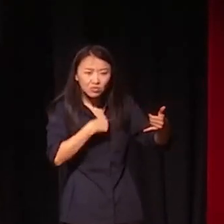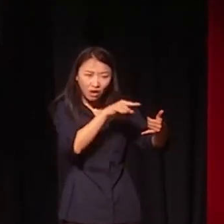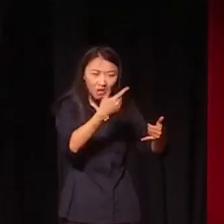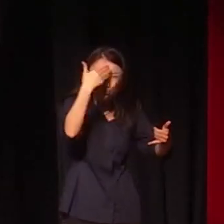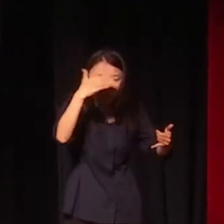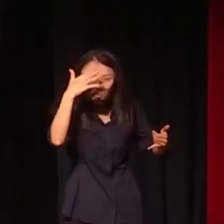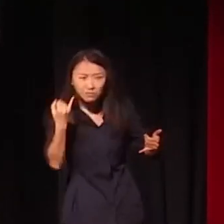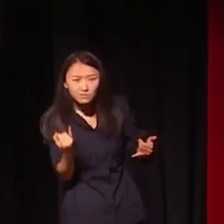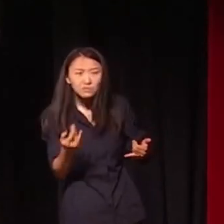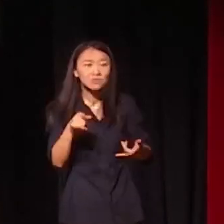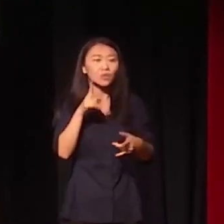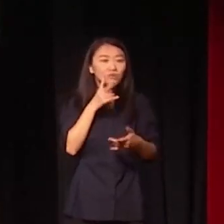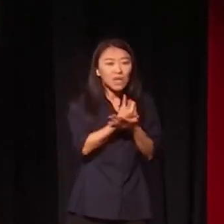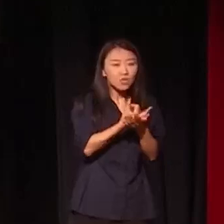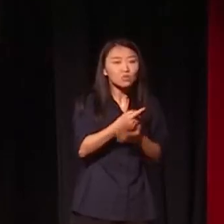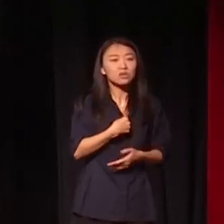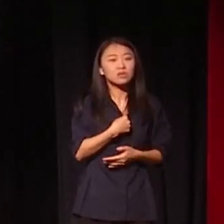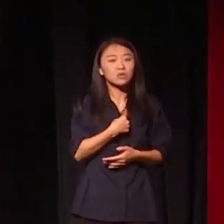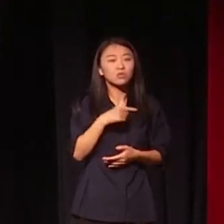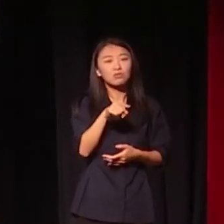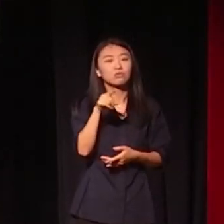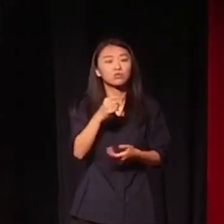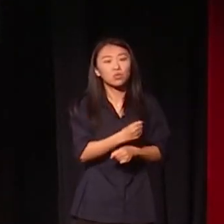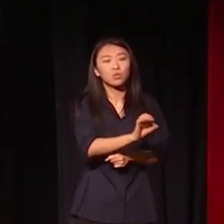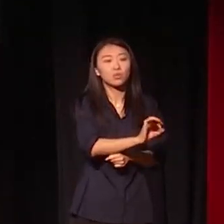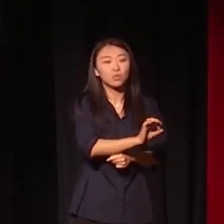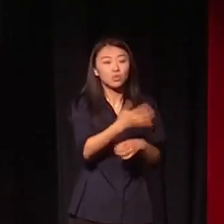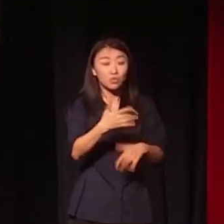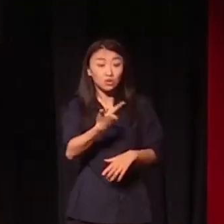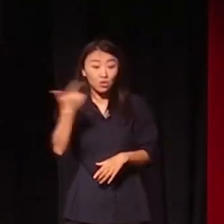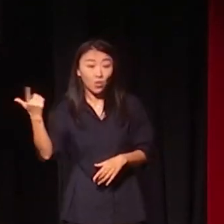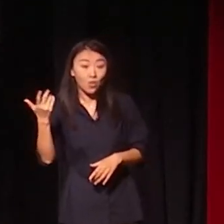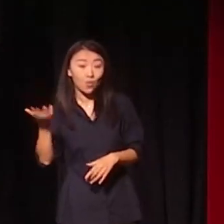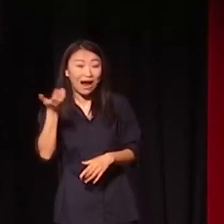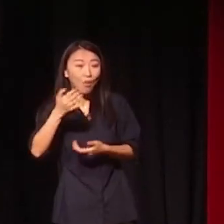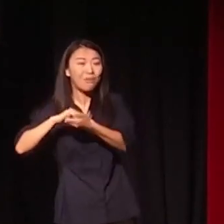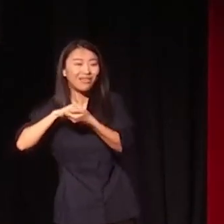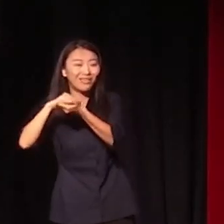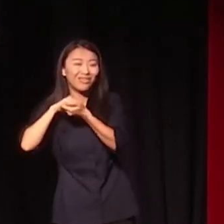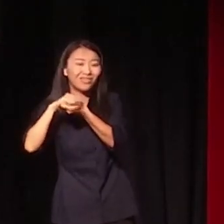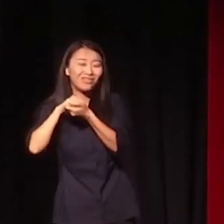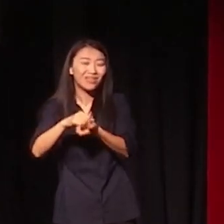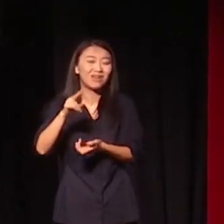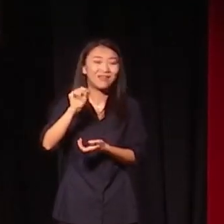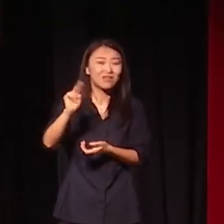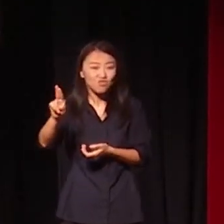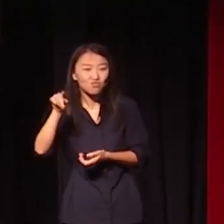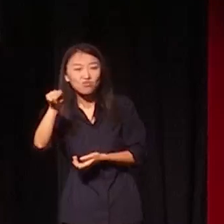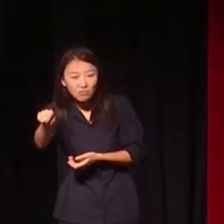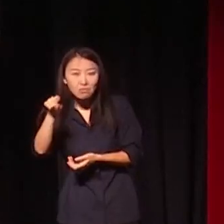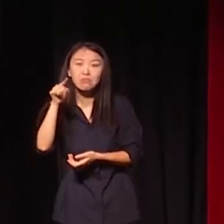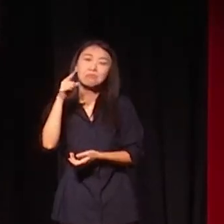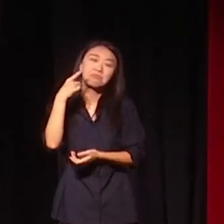there are clear guidelines, for example, from the European Union of the Deaf that say that AI shouldn't be used in medical or legal contexts,